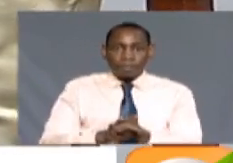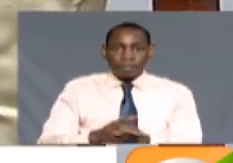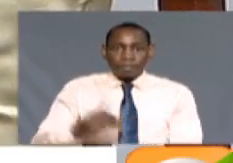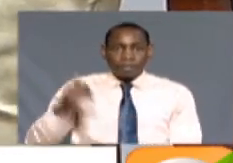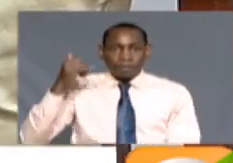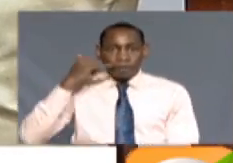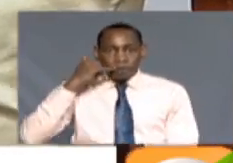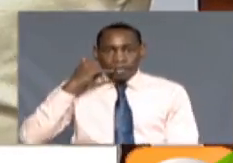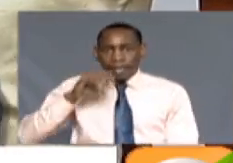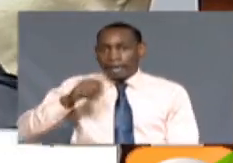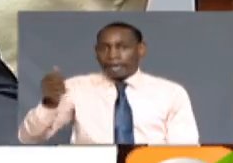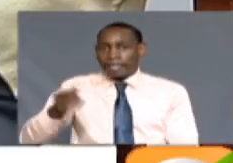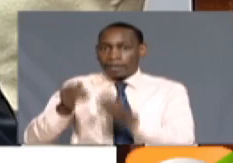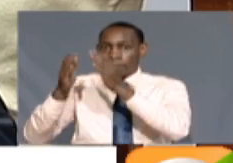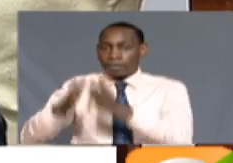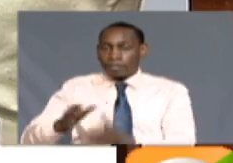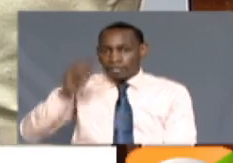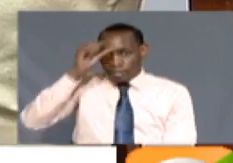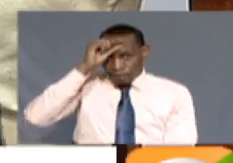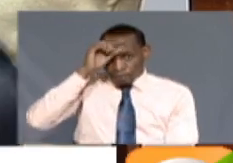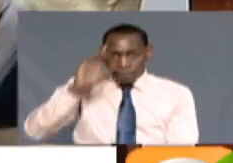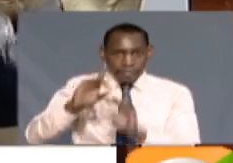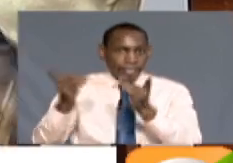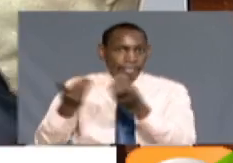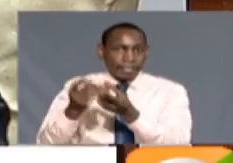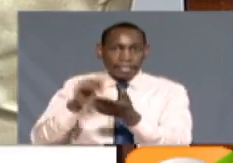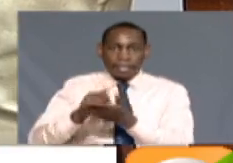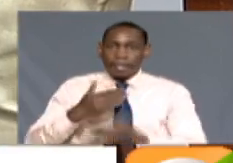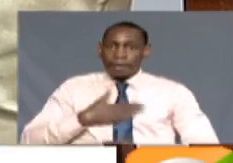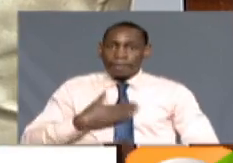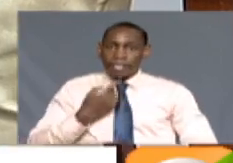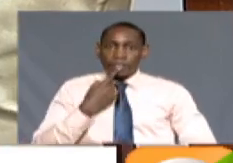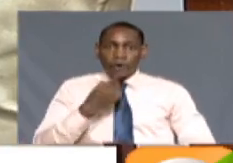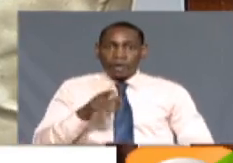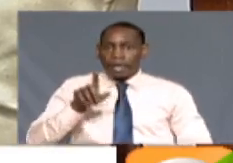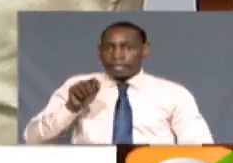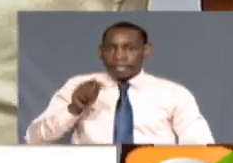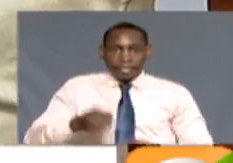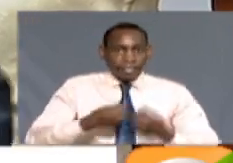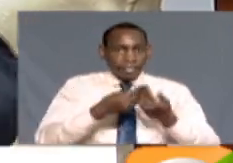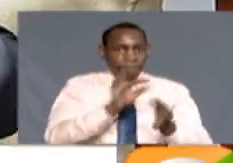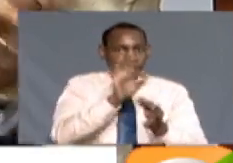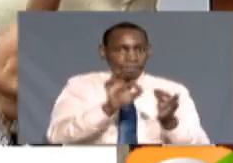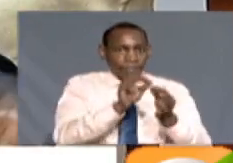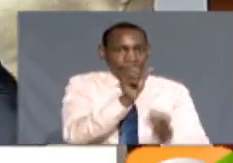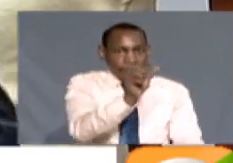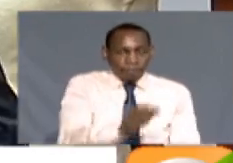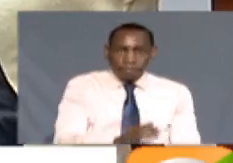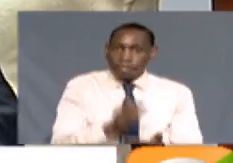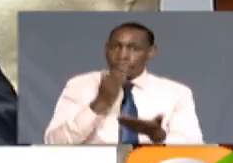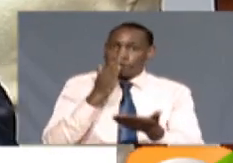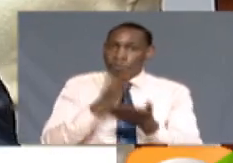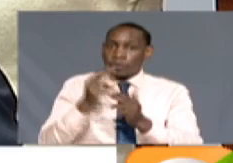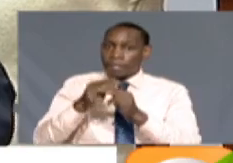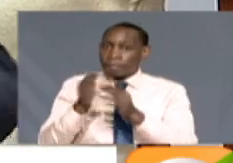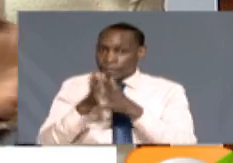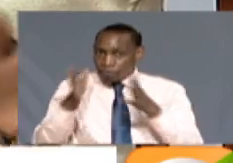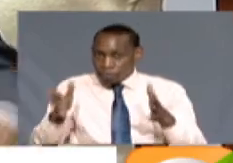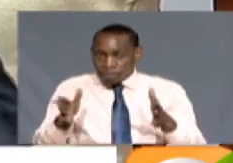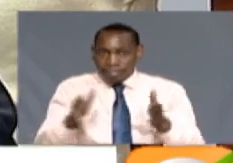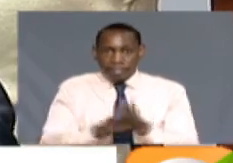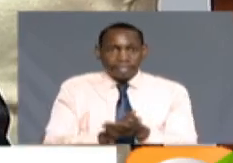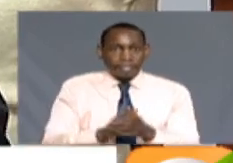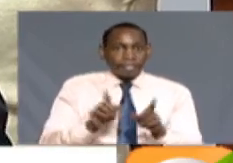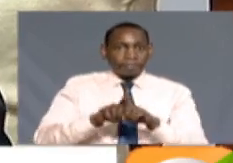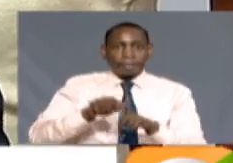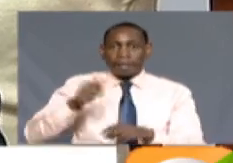a junior officer in a government department that please direct this tender to Mr. Swan. So they are very popular. Or do a lot of